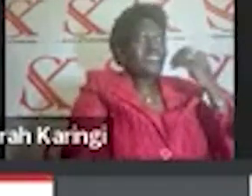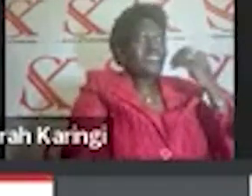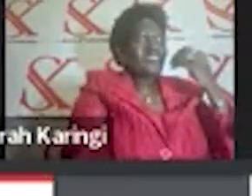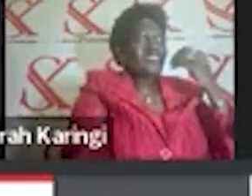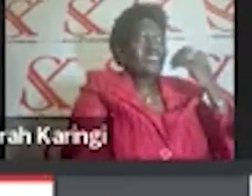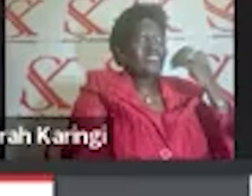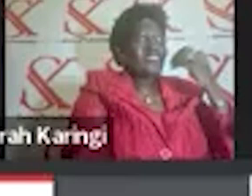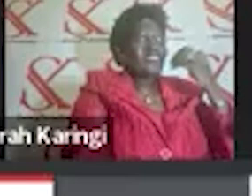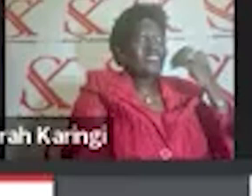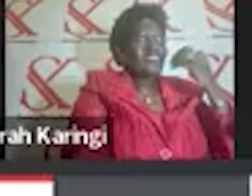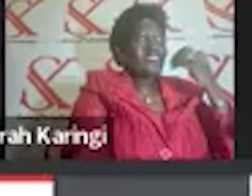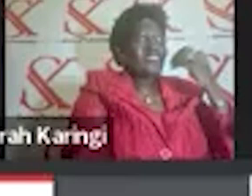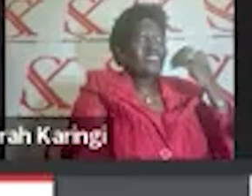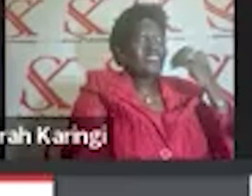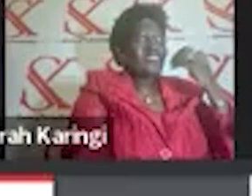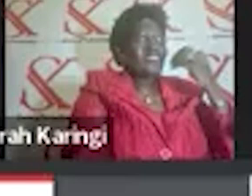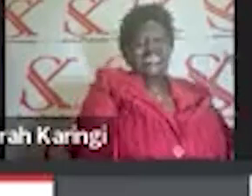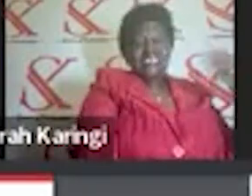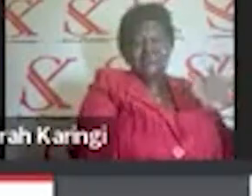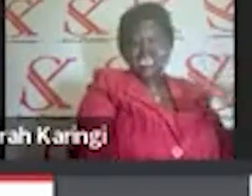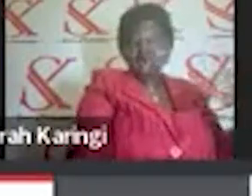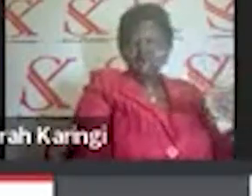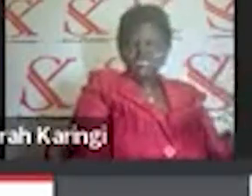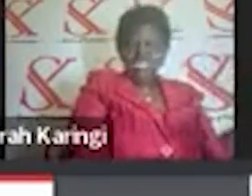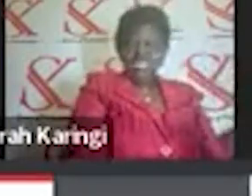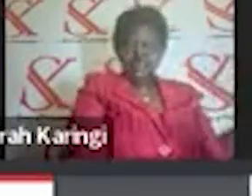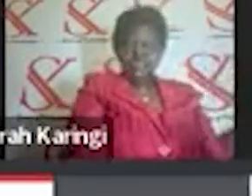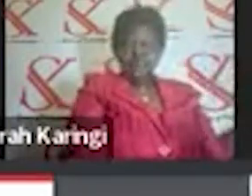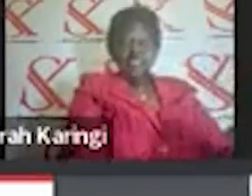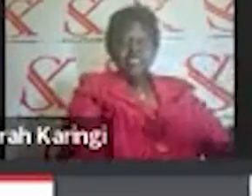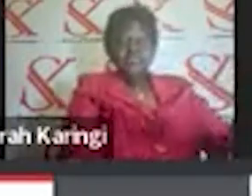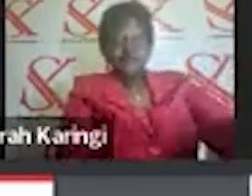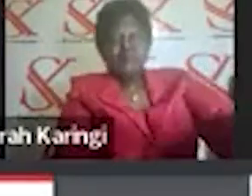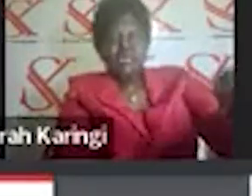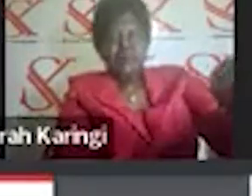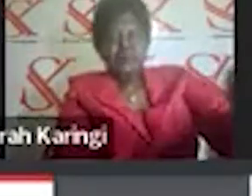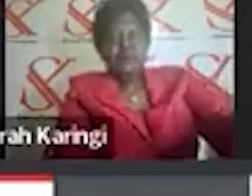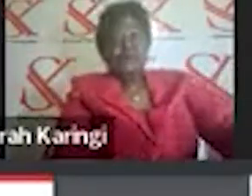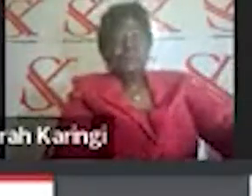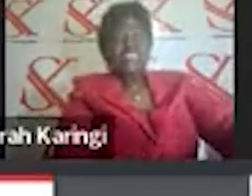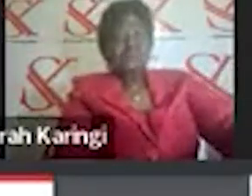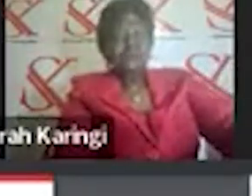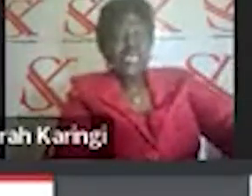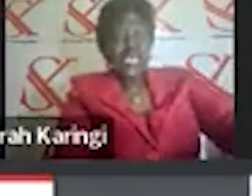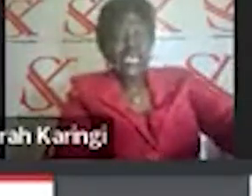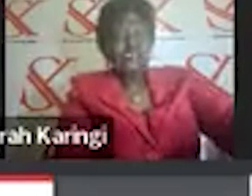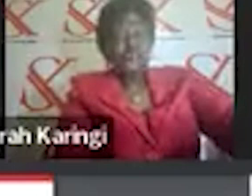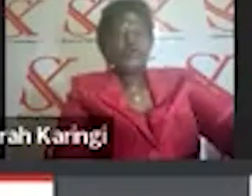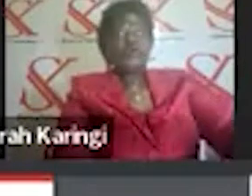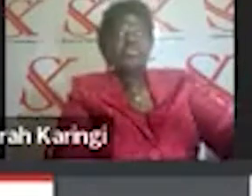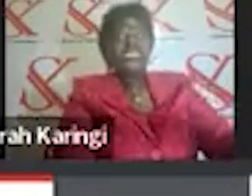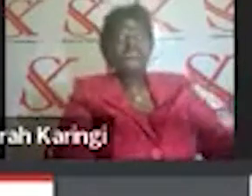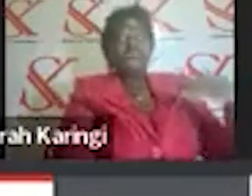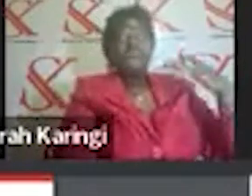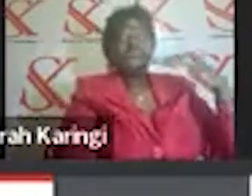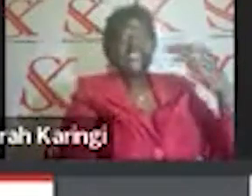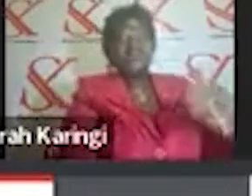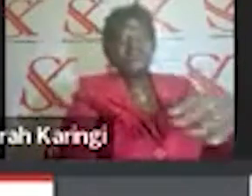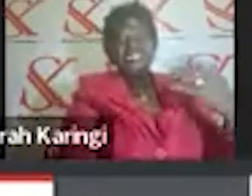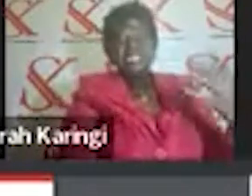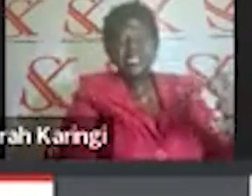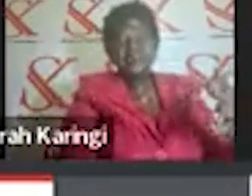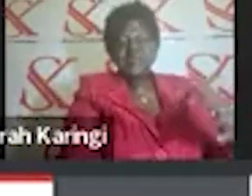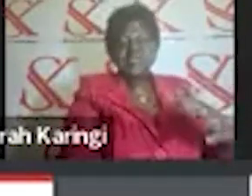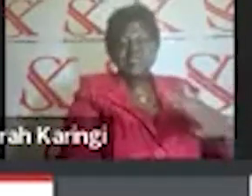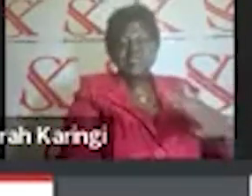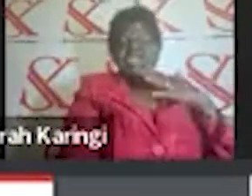together. I'll support you. I'll show you. So that gave me a lot of encouragement. So many people just fear to continue or to start